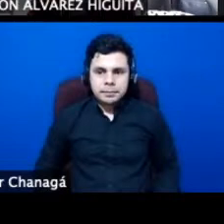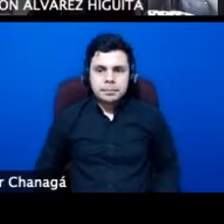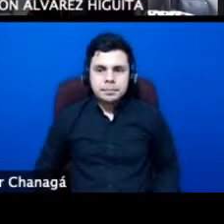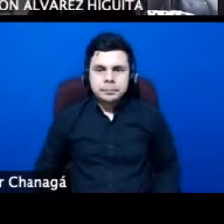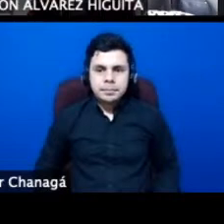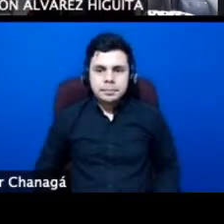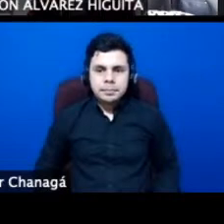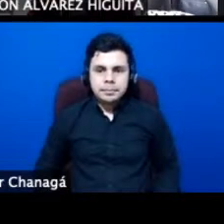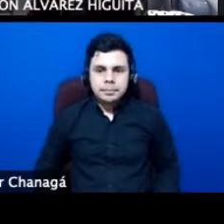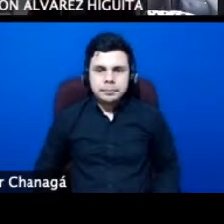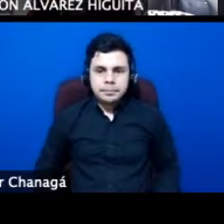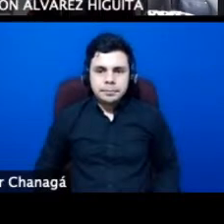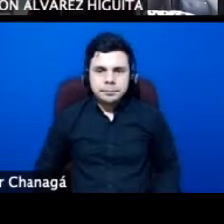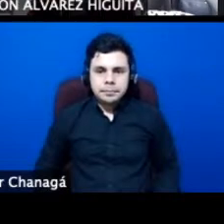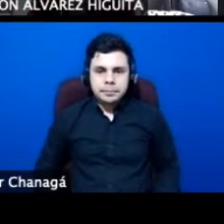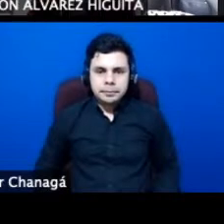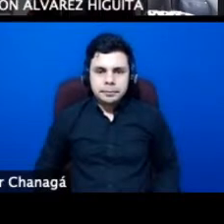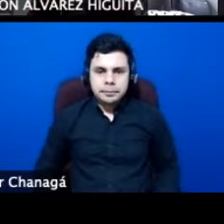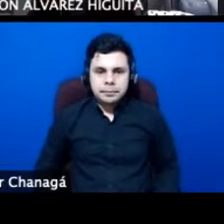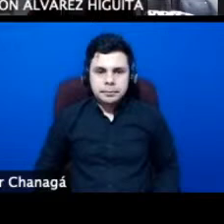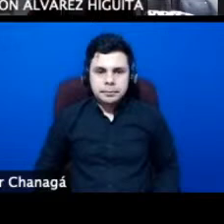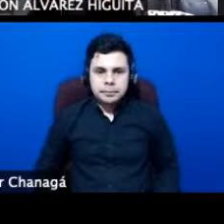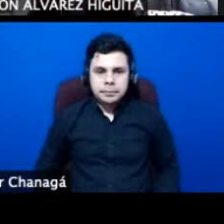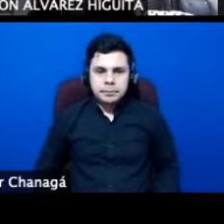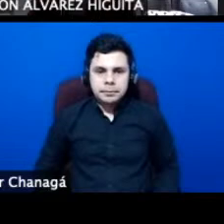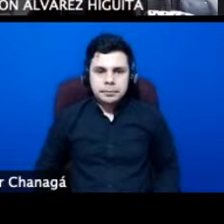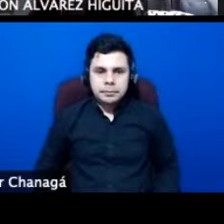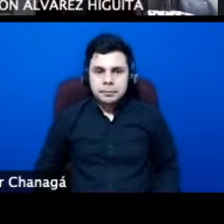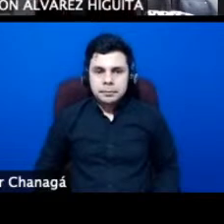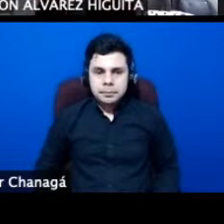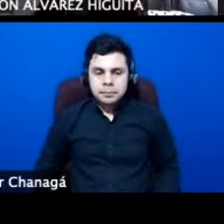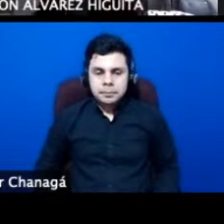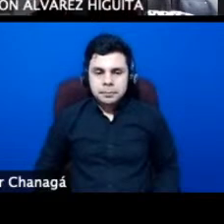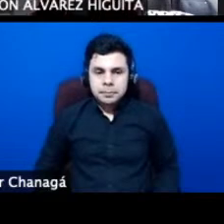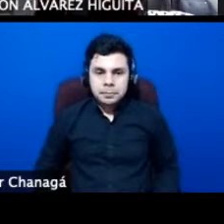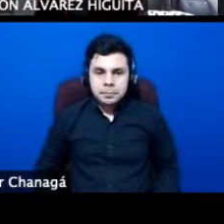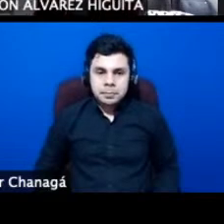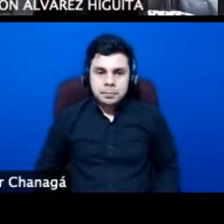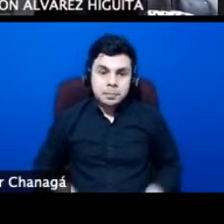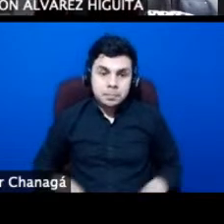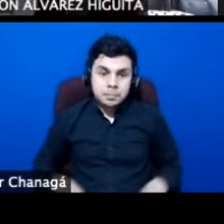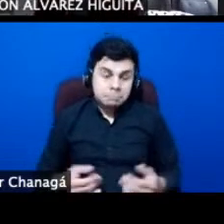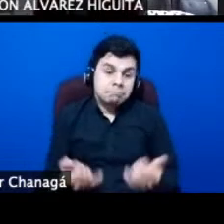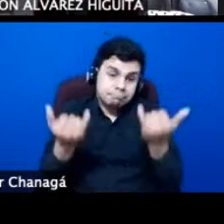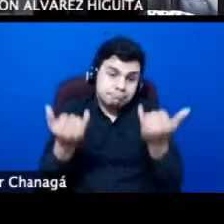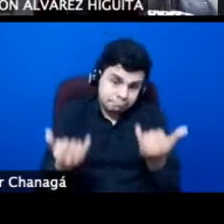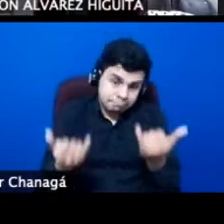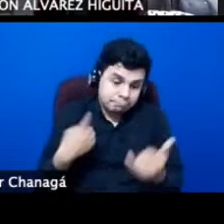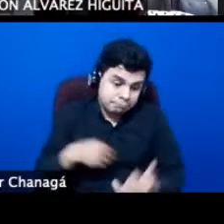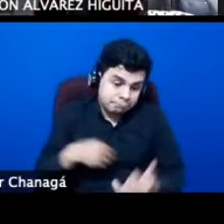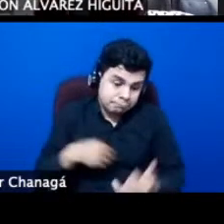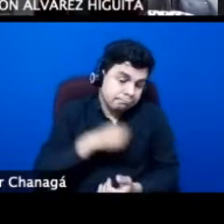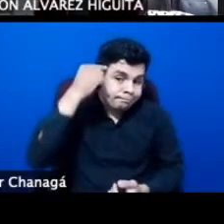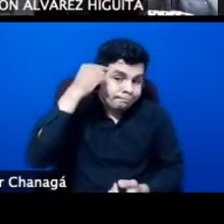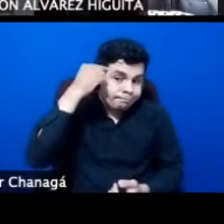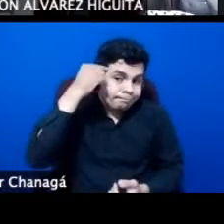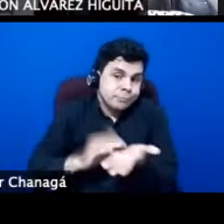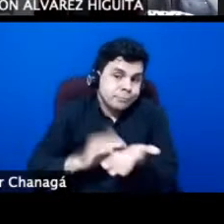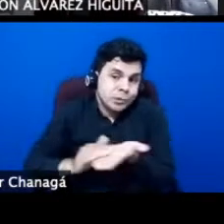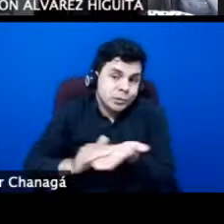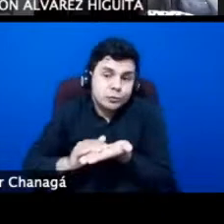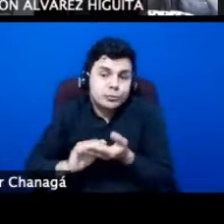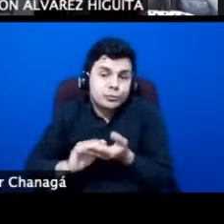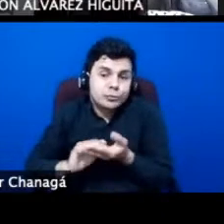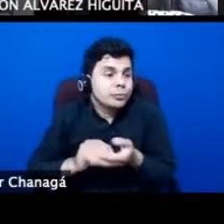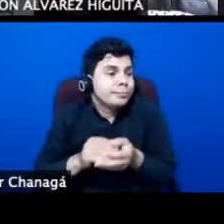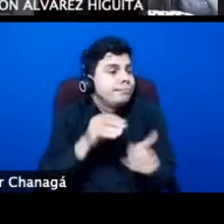Uh-huh. Pues hasta el momento creemos que la única solución es estas plataformas en línea. Nosotros hemos